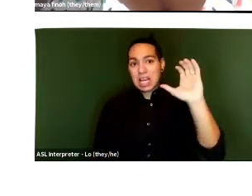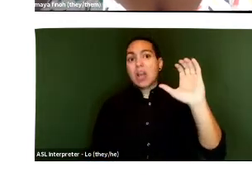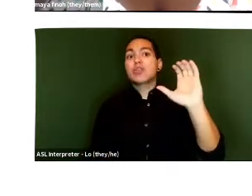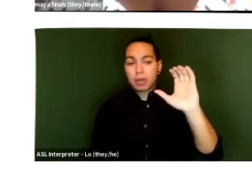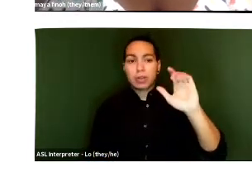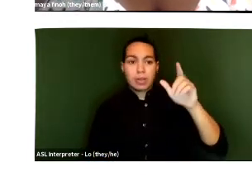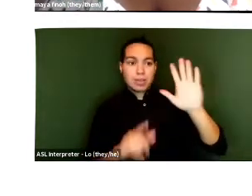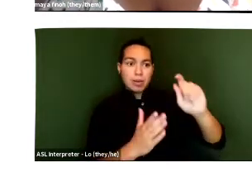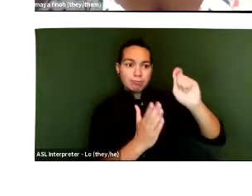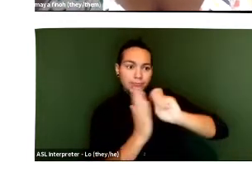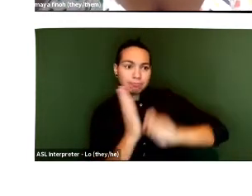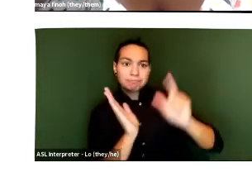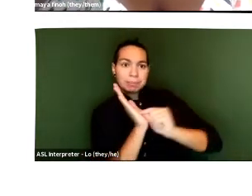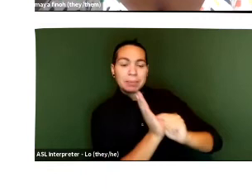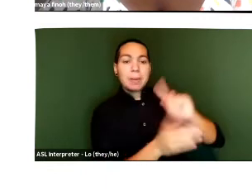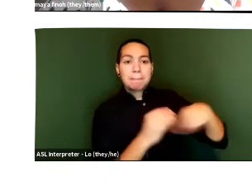Next, please.